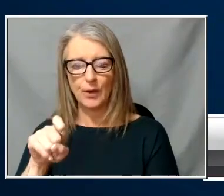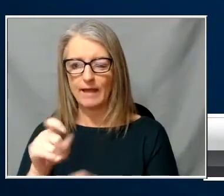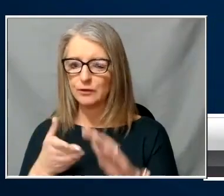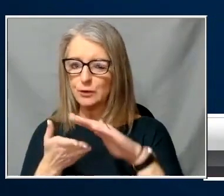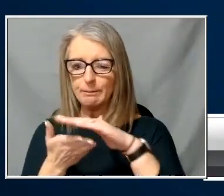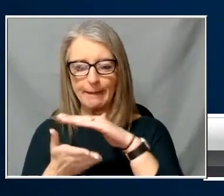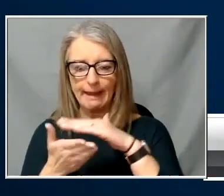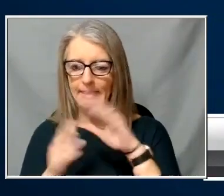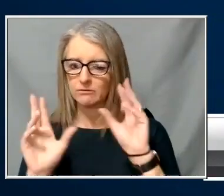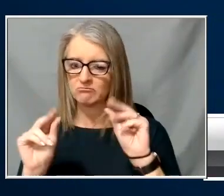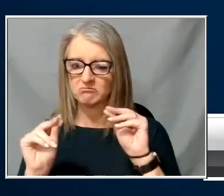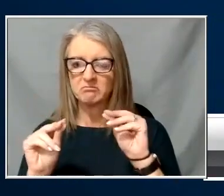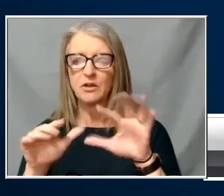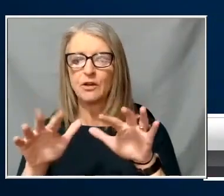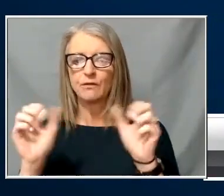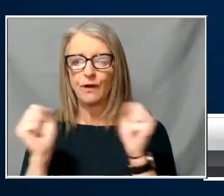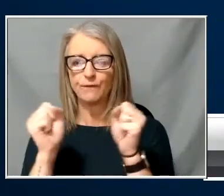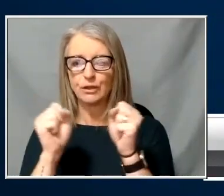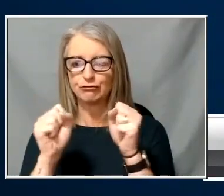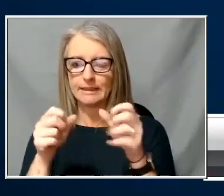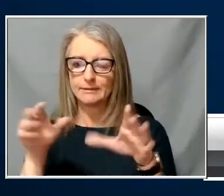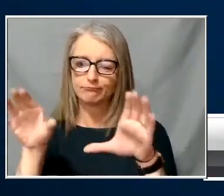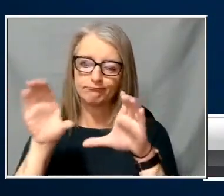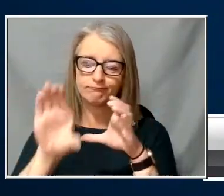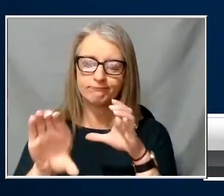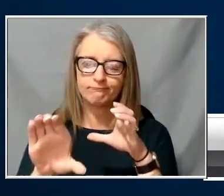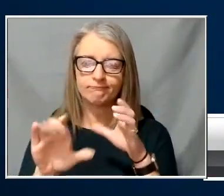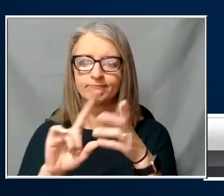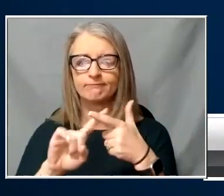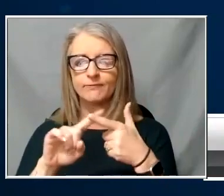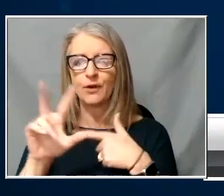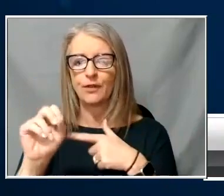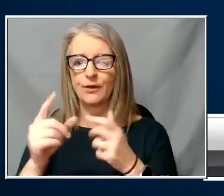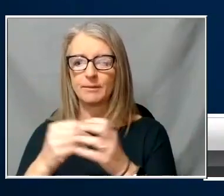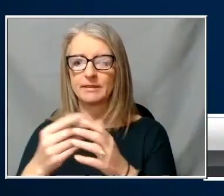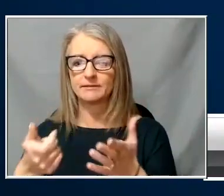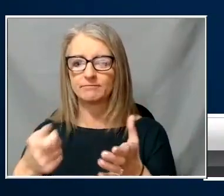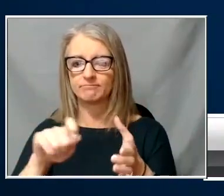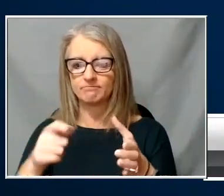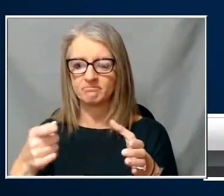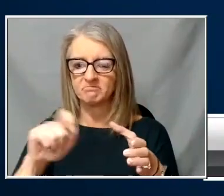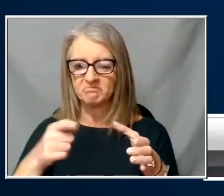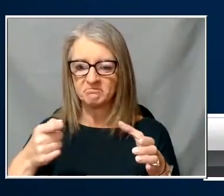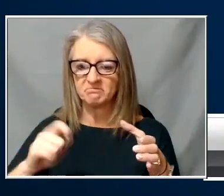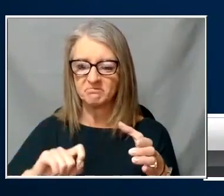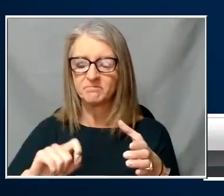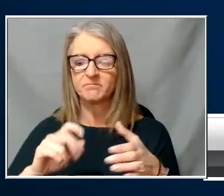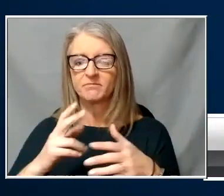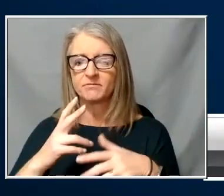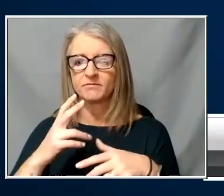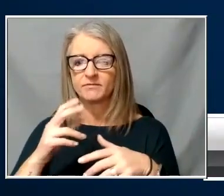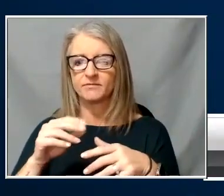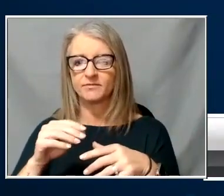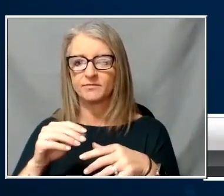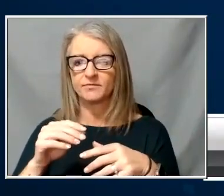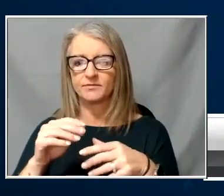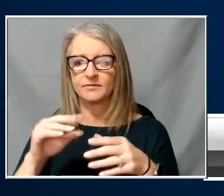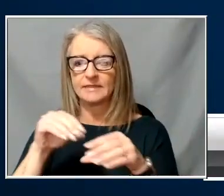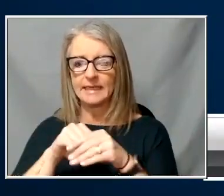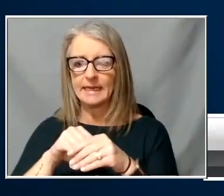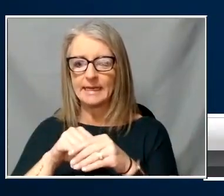for 30 minutes and scoop them into bite size, and you put it in the Ziploc-tized